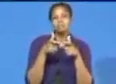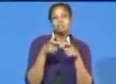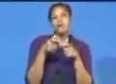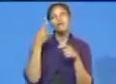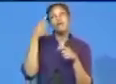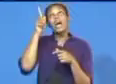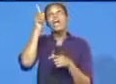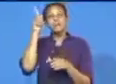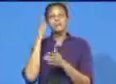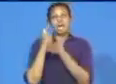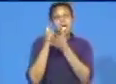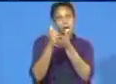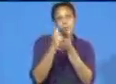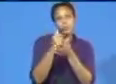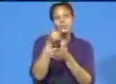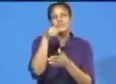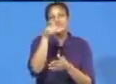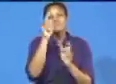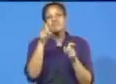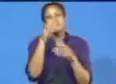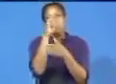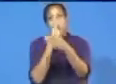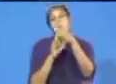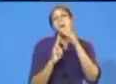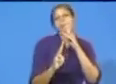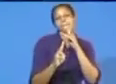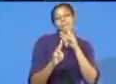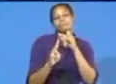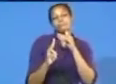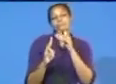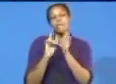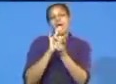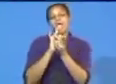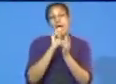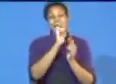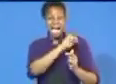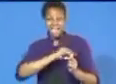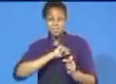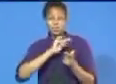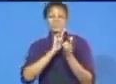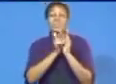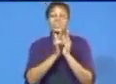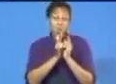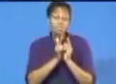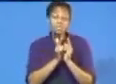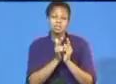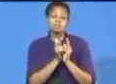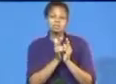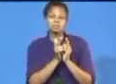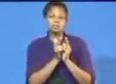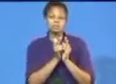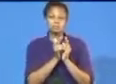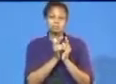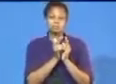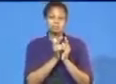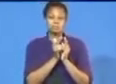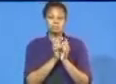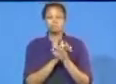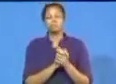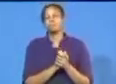yourself. Get down off your high horse. Adjust your attitude. Are you listening to me? So the